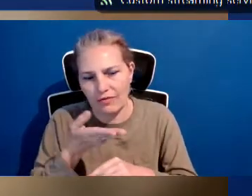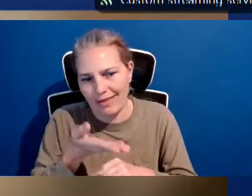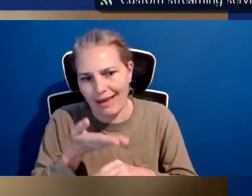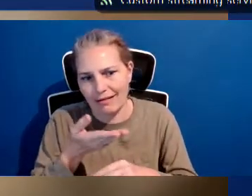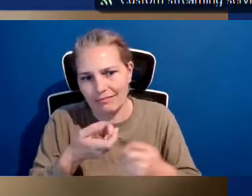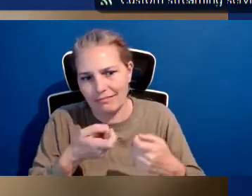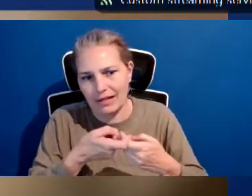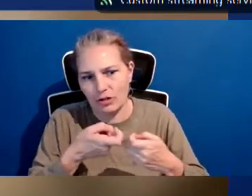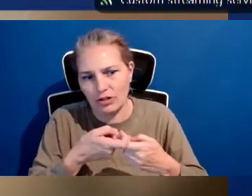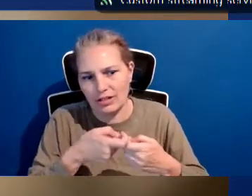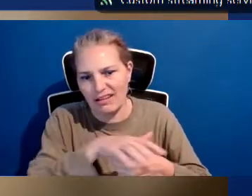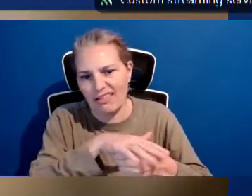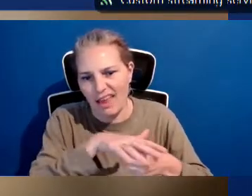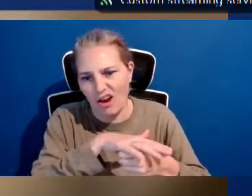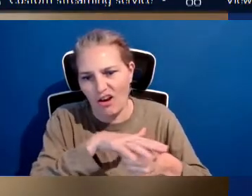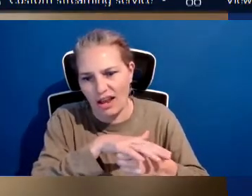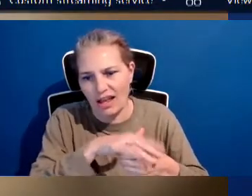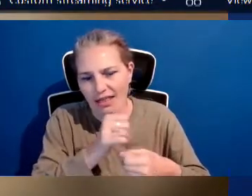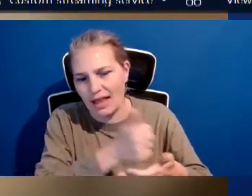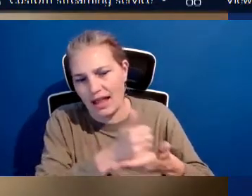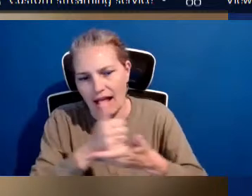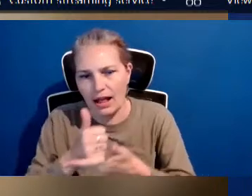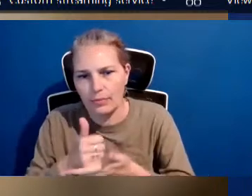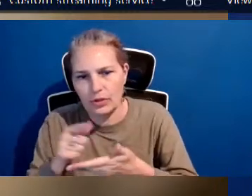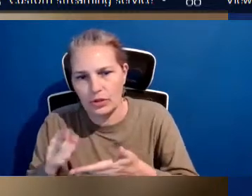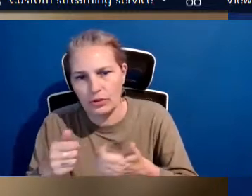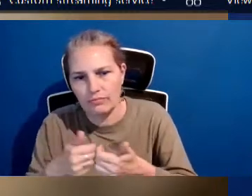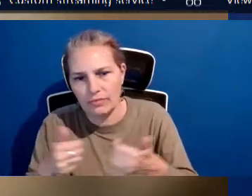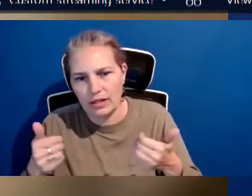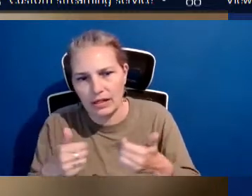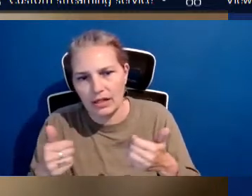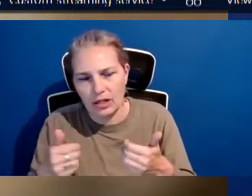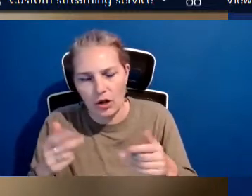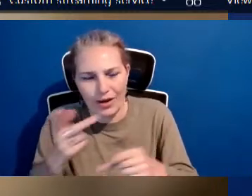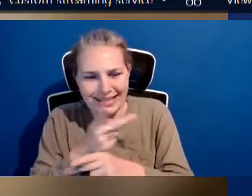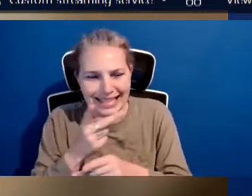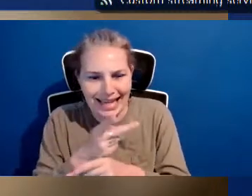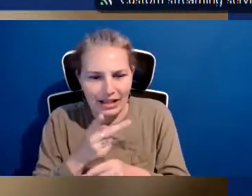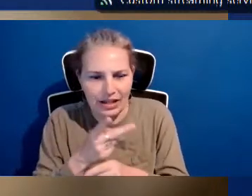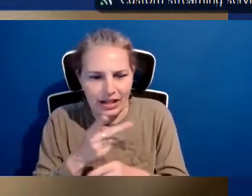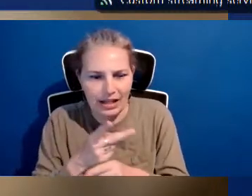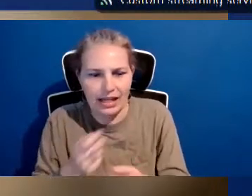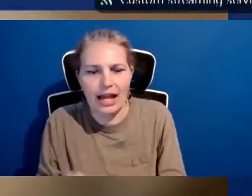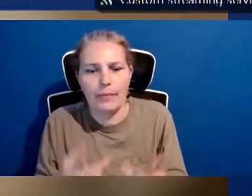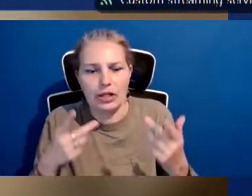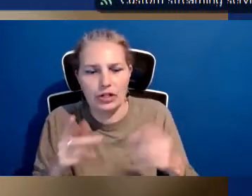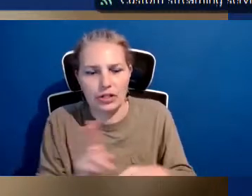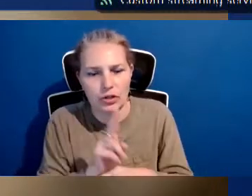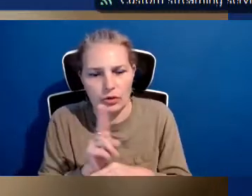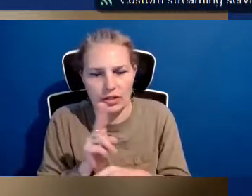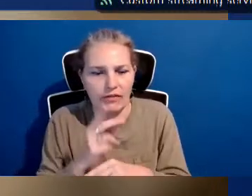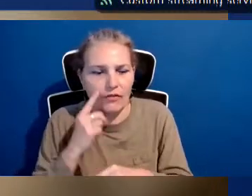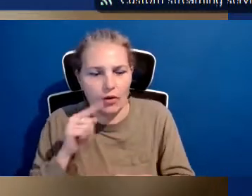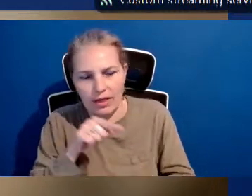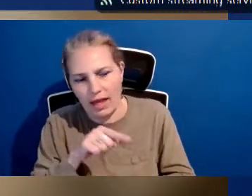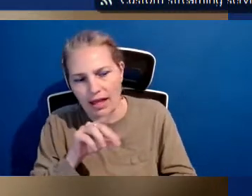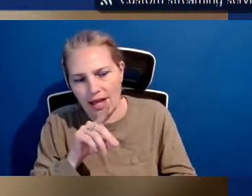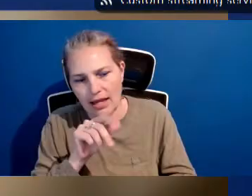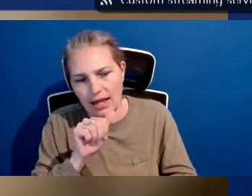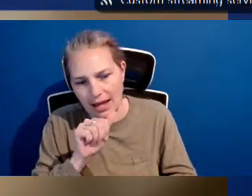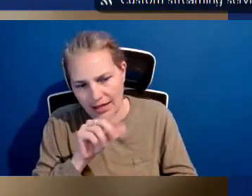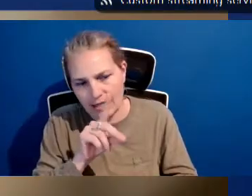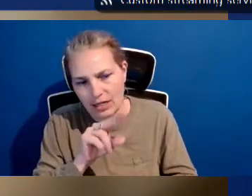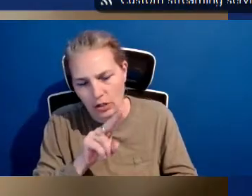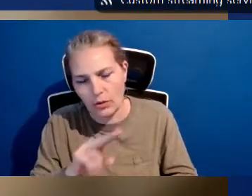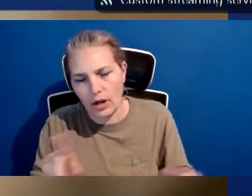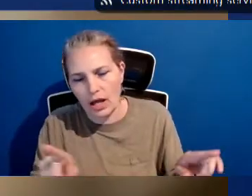and it helps you calculate the actual usage there at the ADU, and also sizing